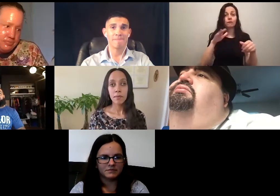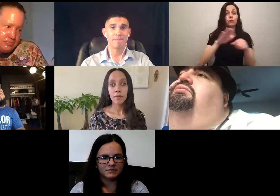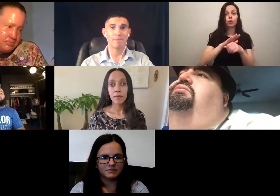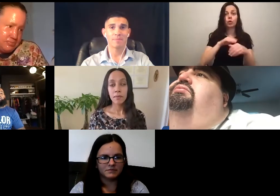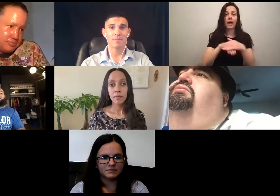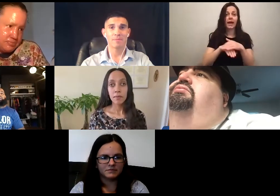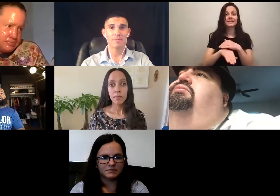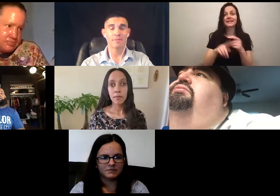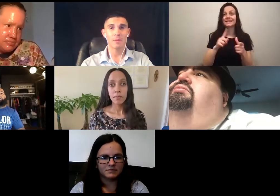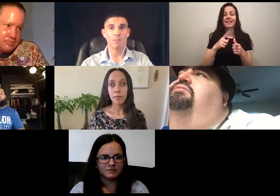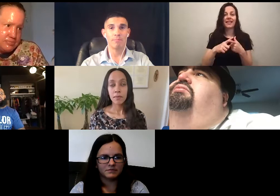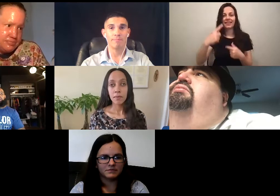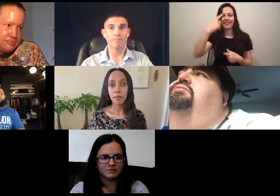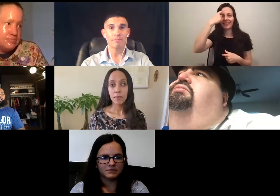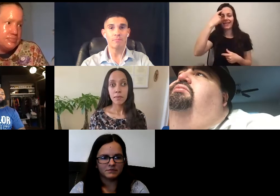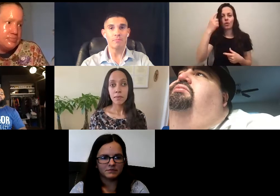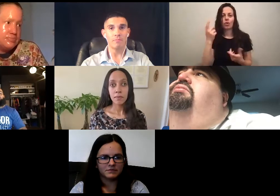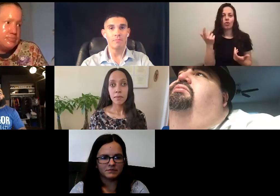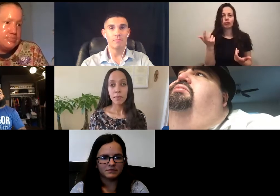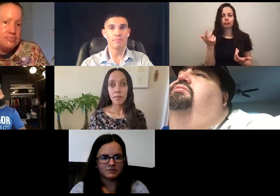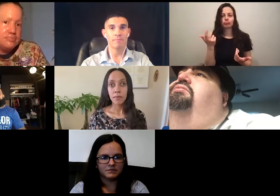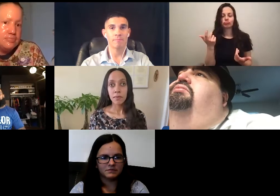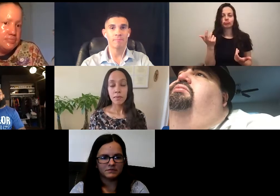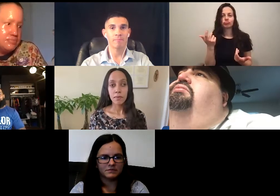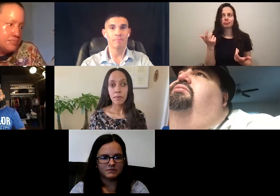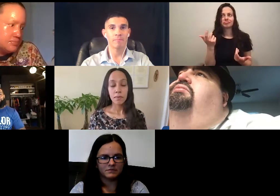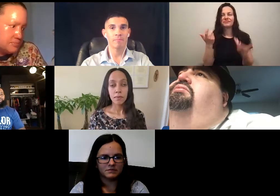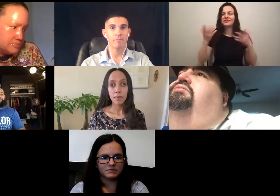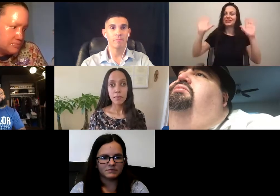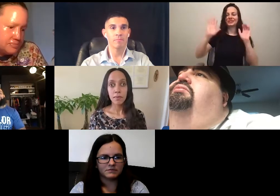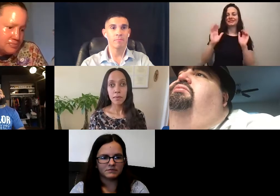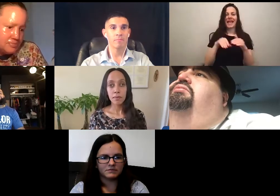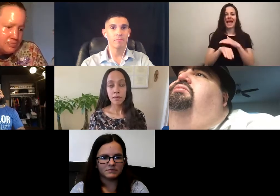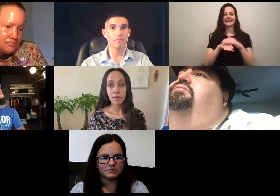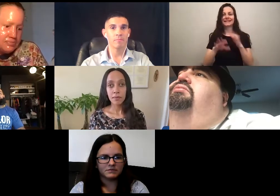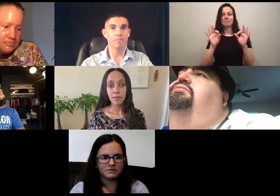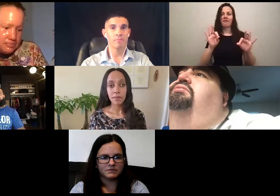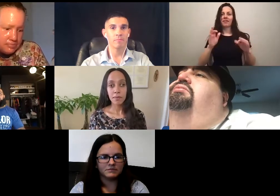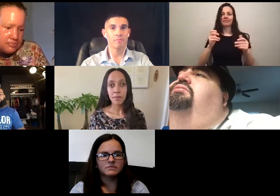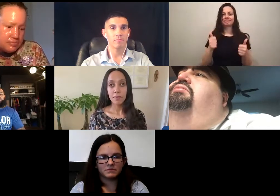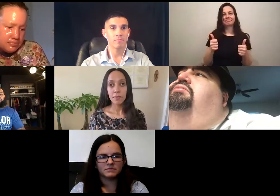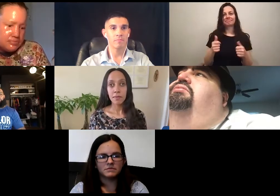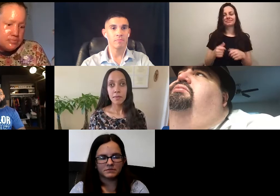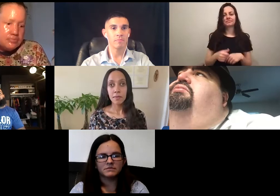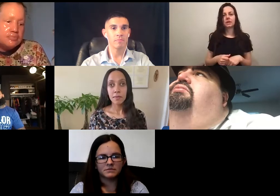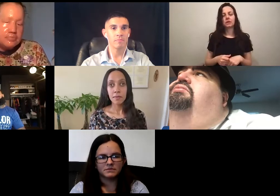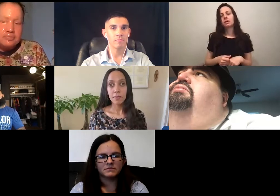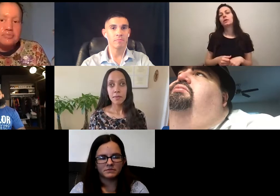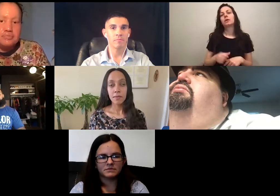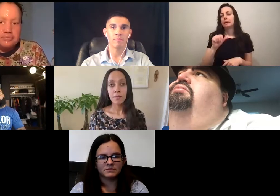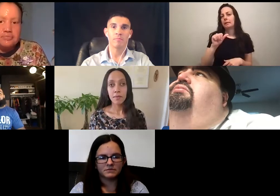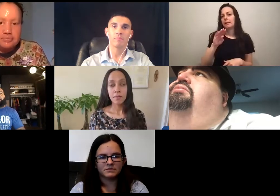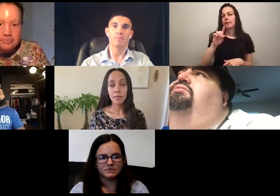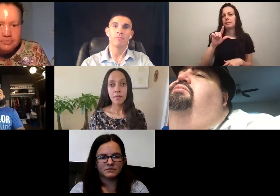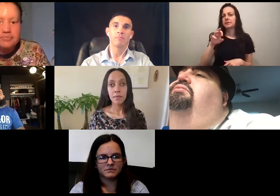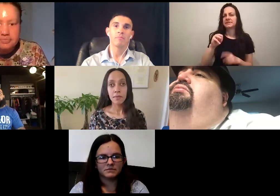you're doing like you just fully completed defeating ableism. Because people have their own thoughts,